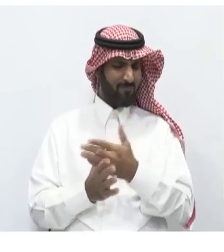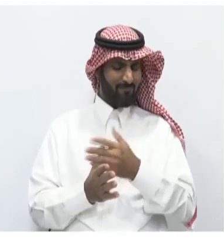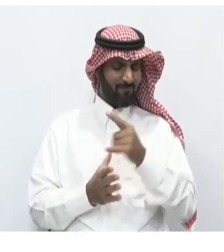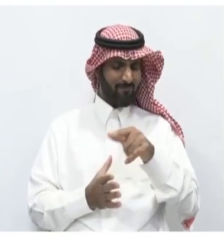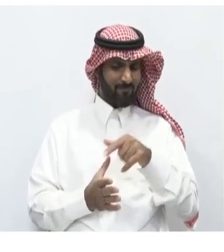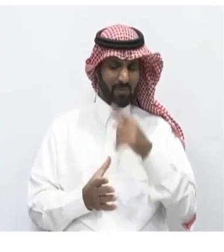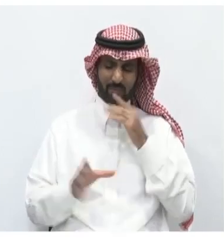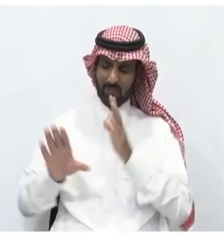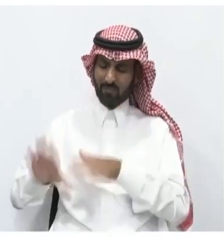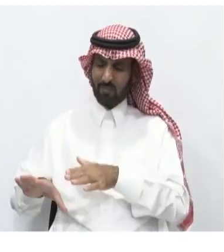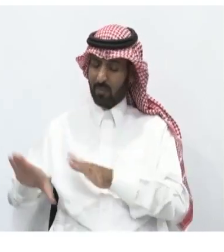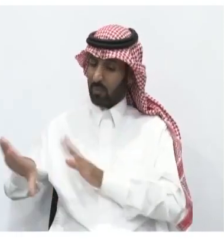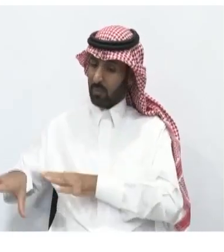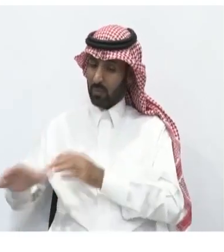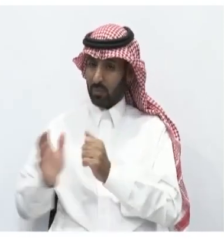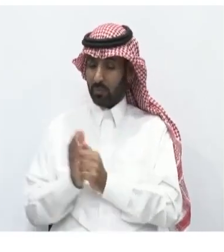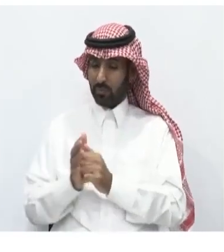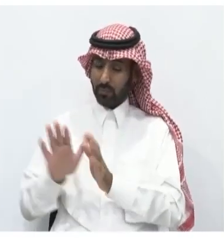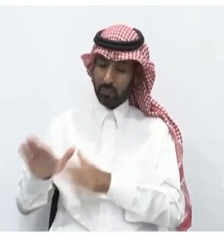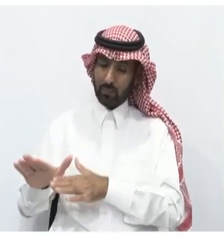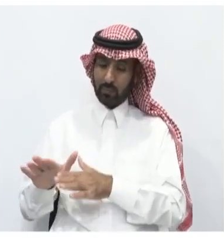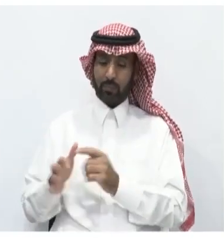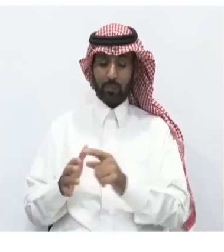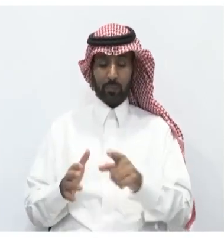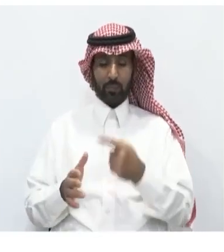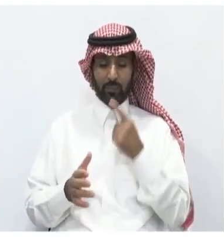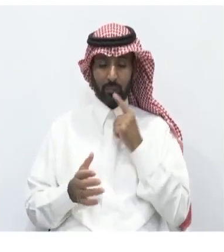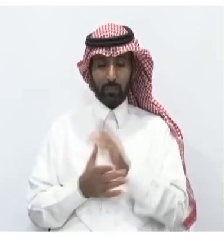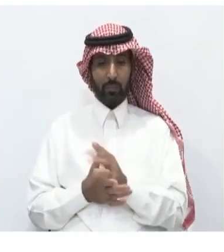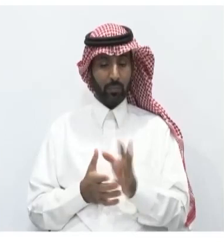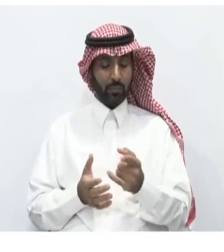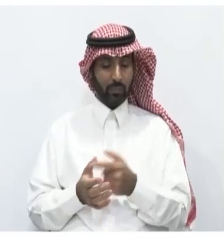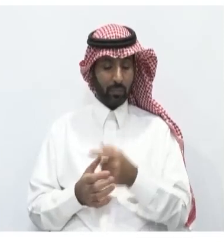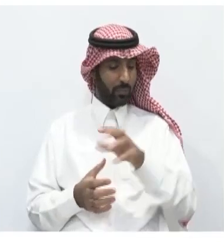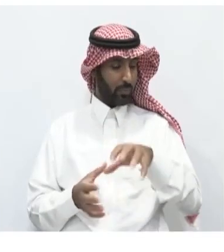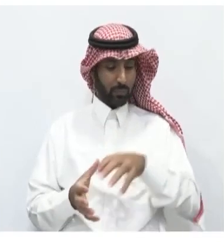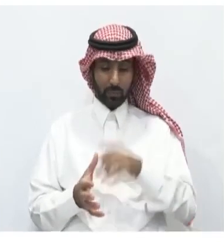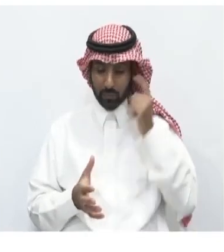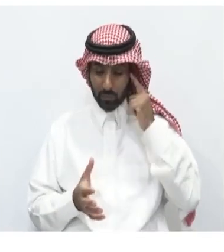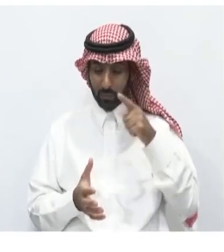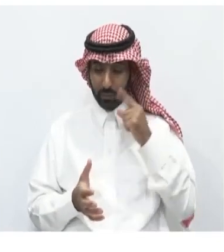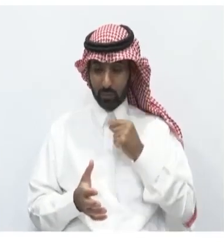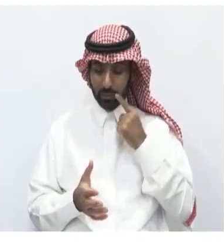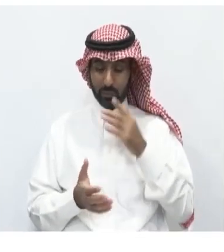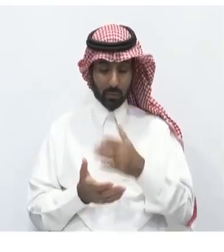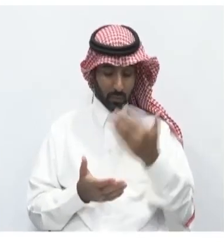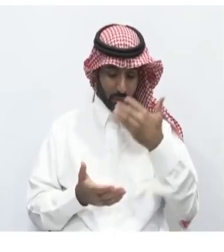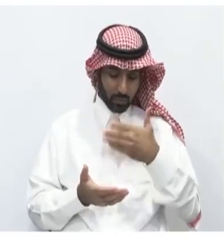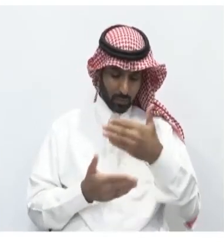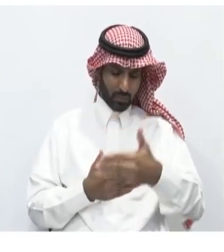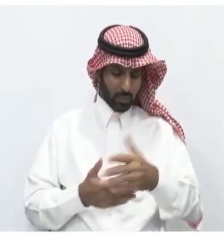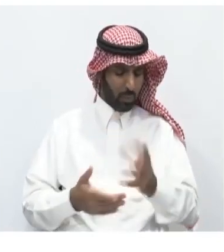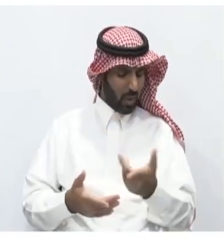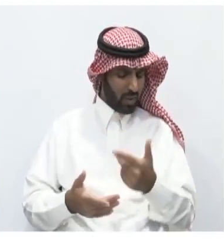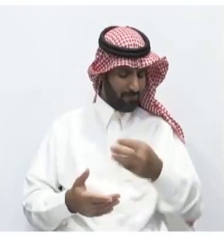yourself wishing you hadn't brought these things. One common backpacking tip is to pack everything you think you need, and then take out half